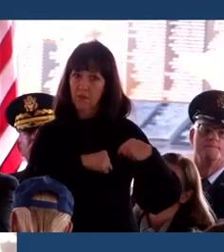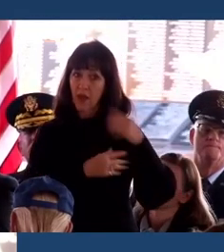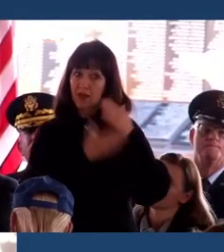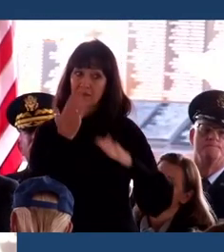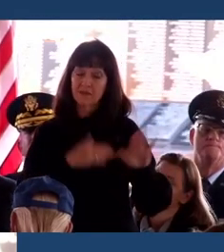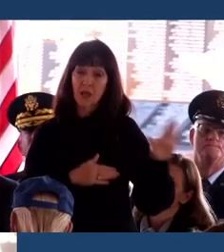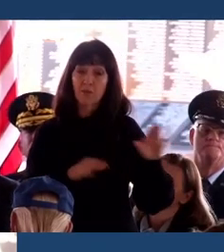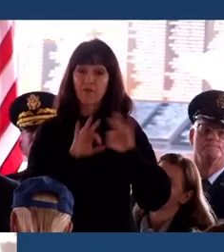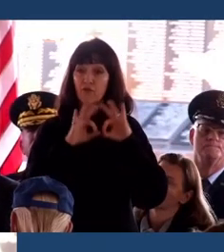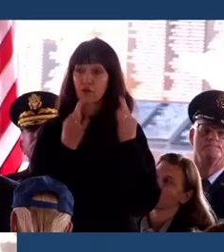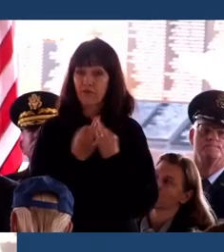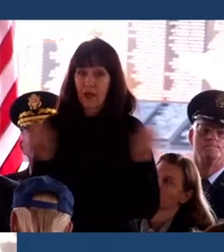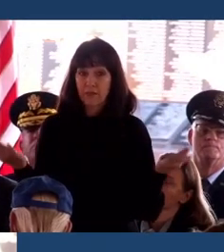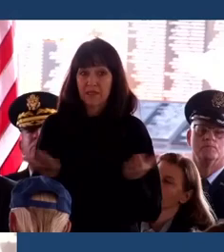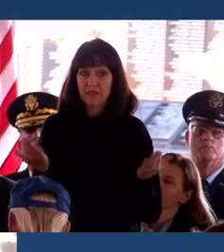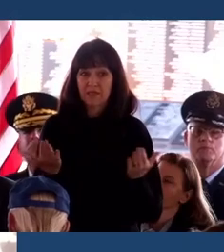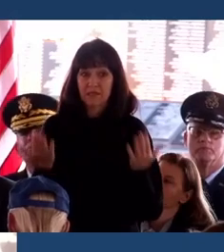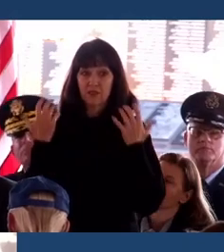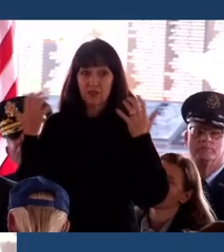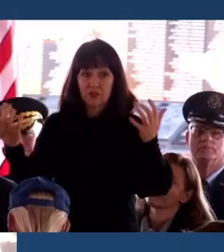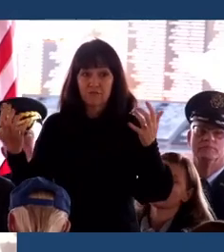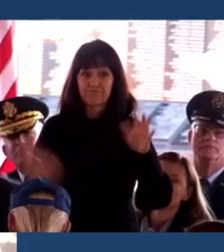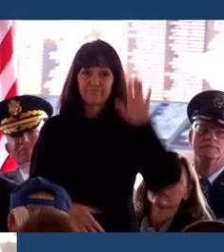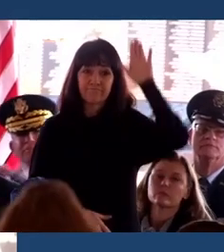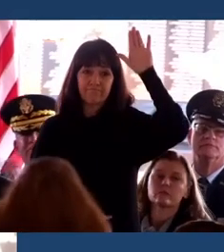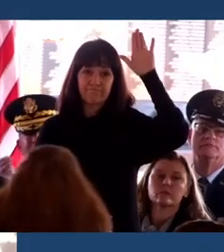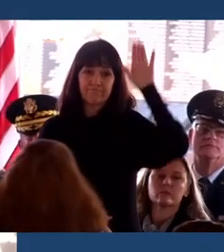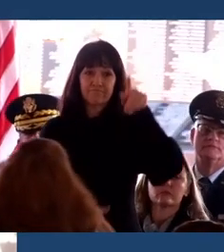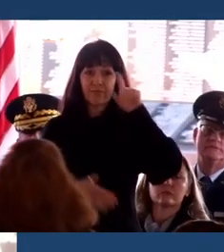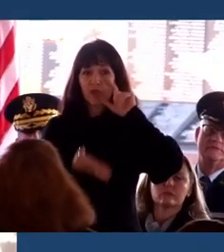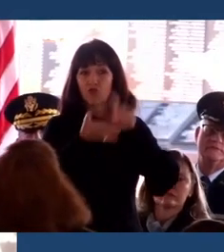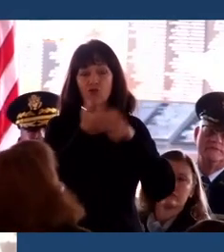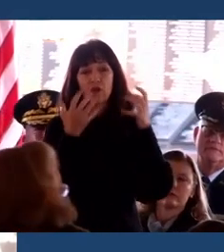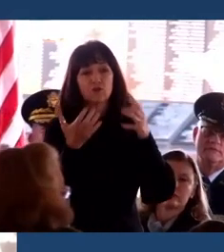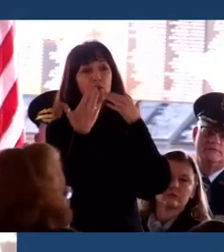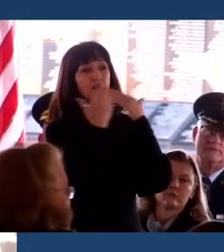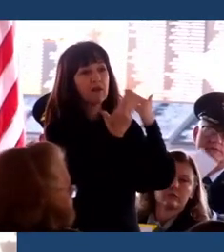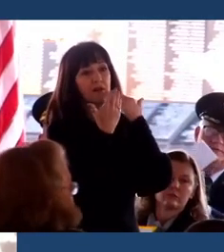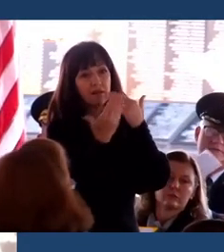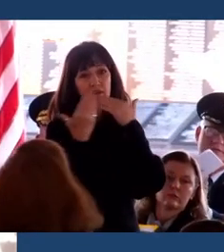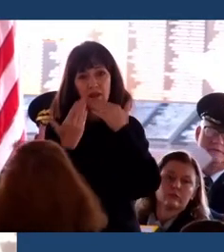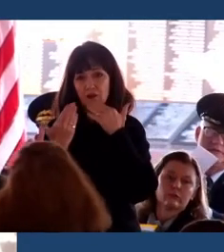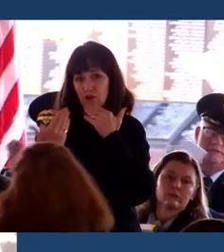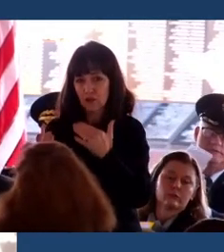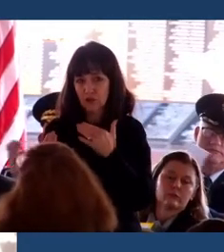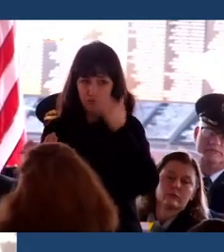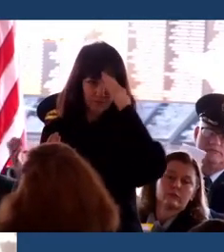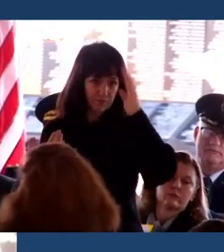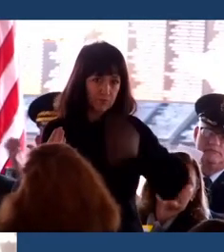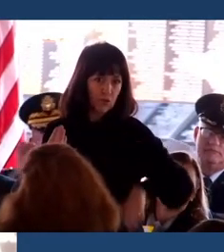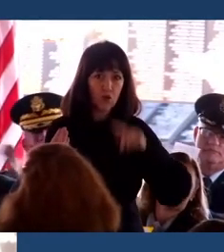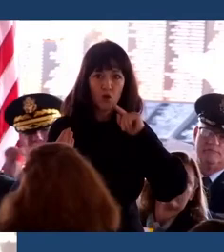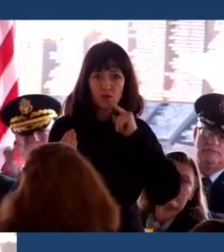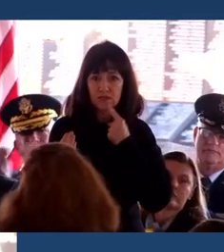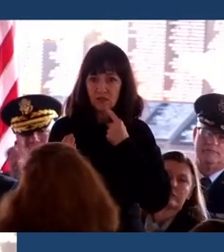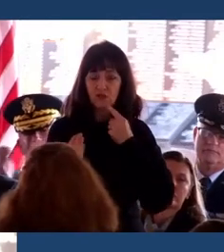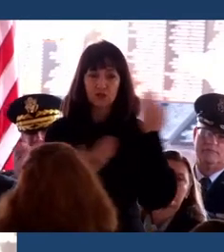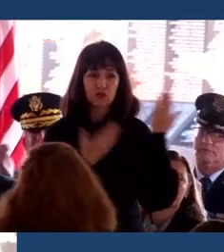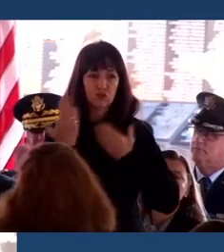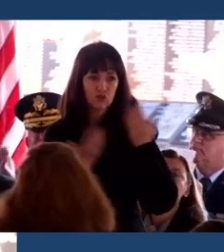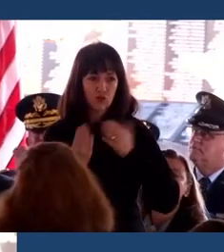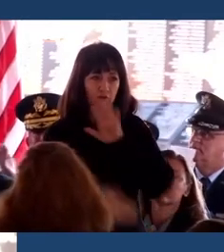here in the audience, and I would ask them to stand and be recognized so we can thank you for the service of your loved ones.